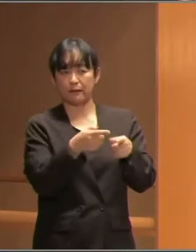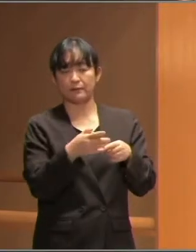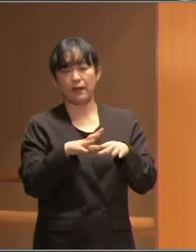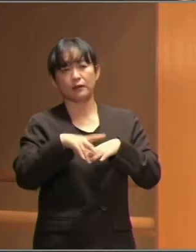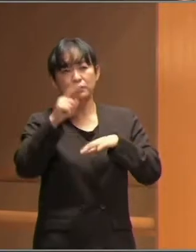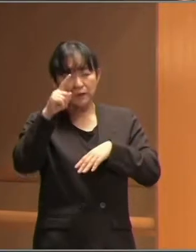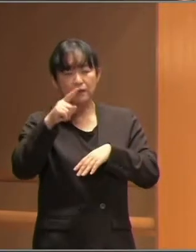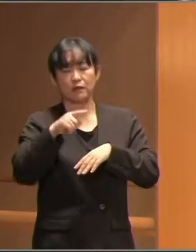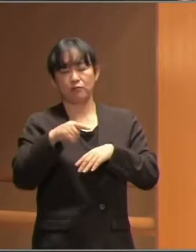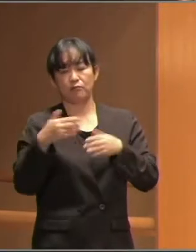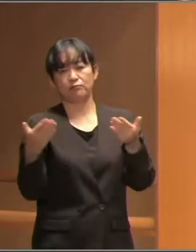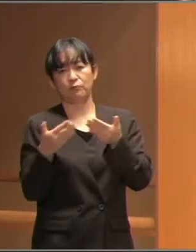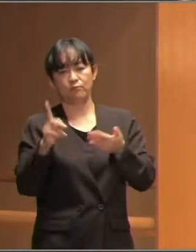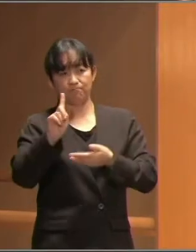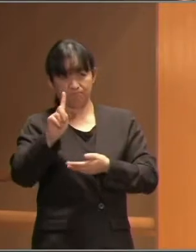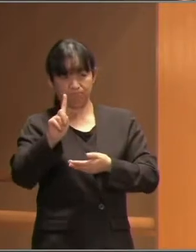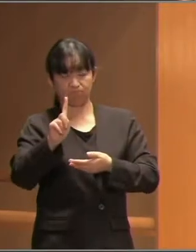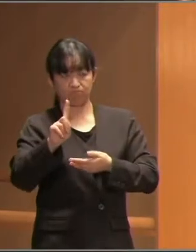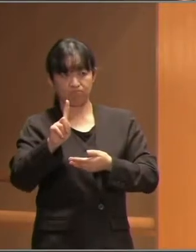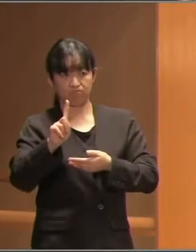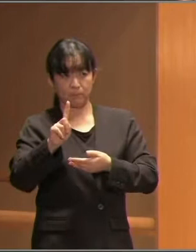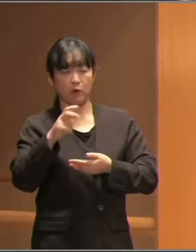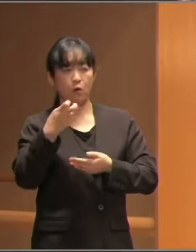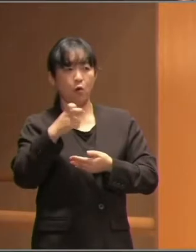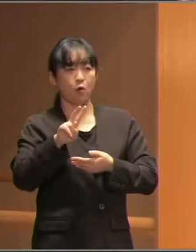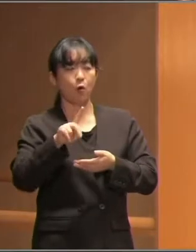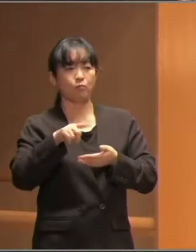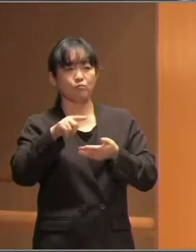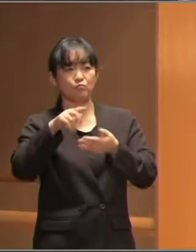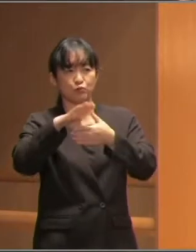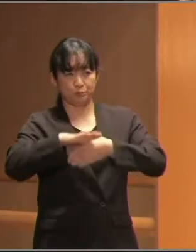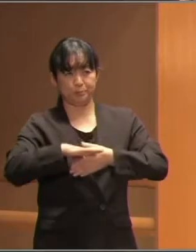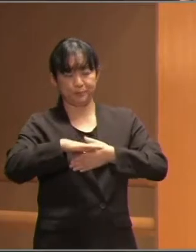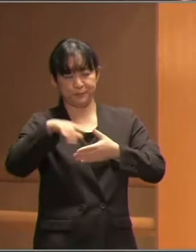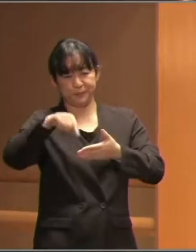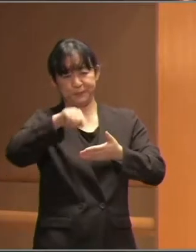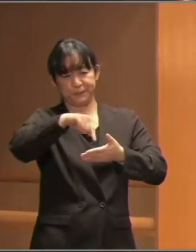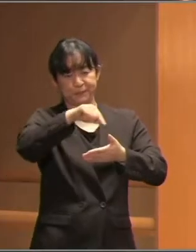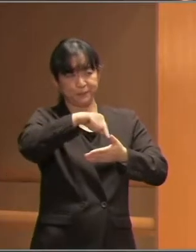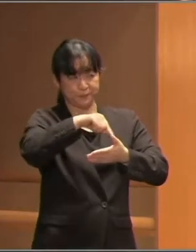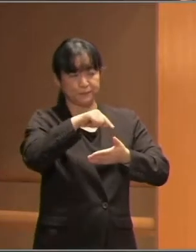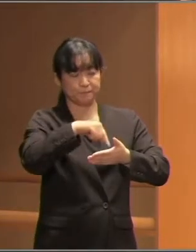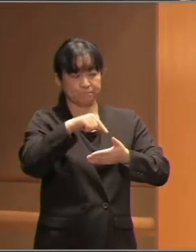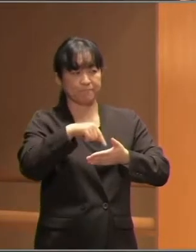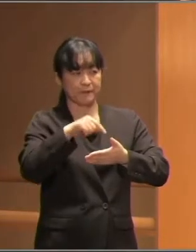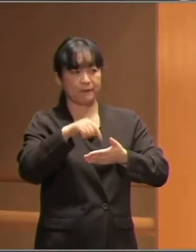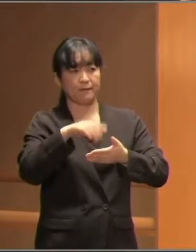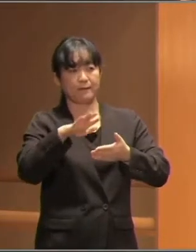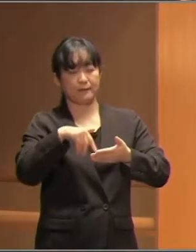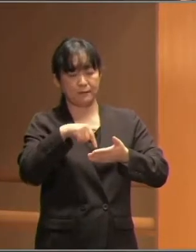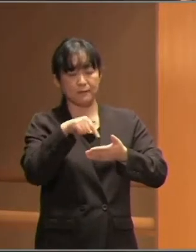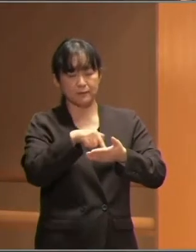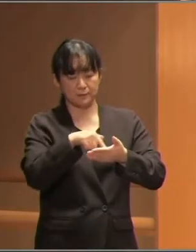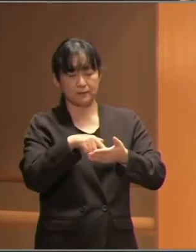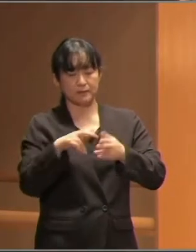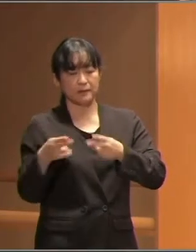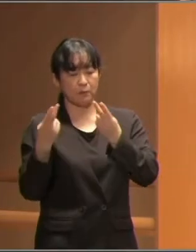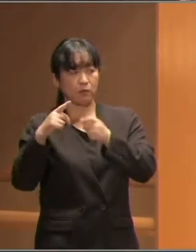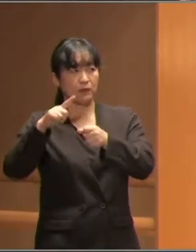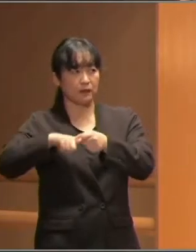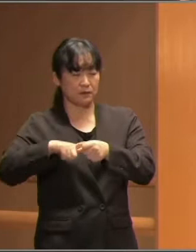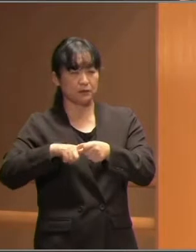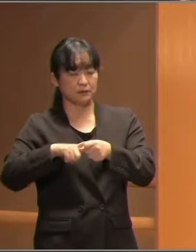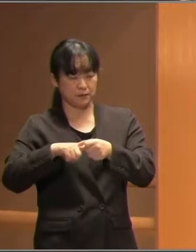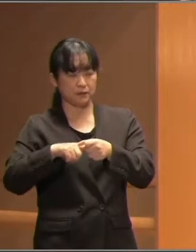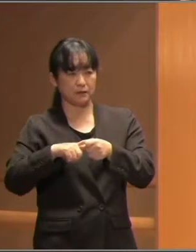When I joined Toyota Central R&D Laboratories, my first job was I described in this paper. I'm going to use